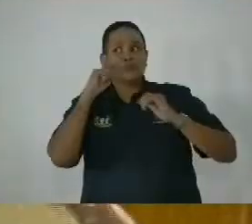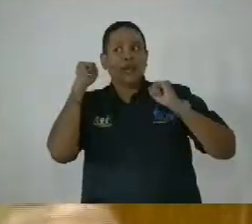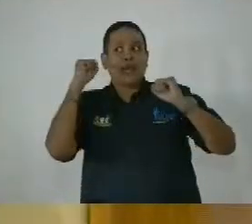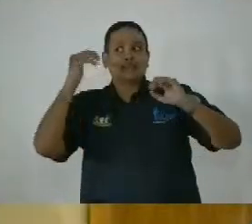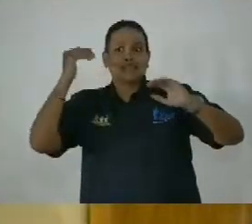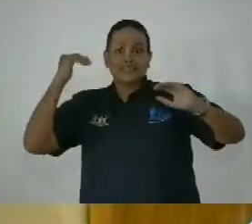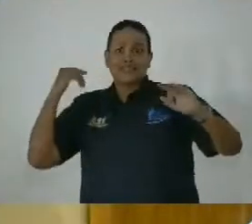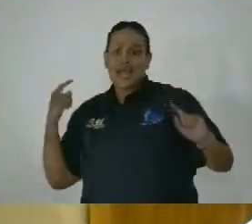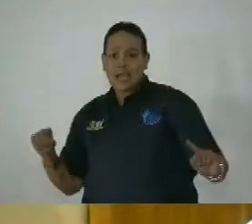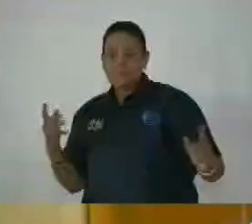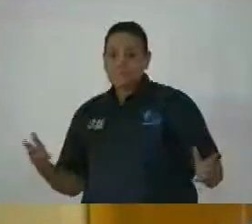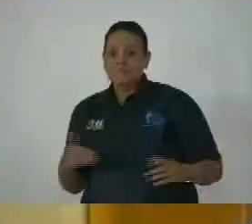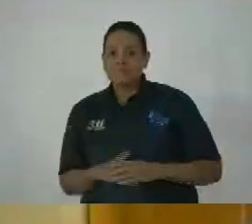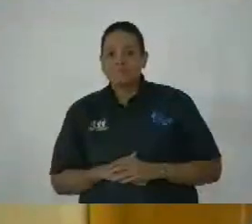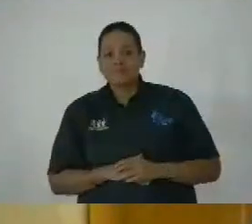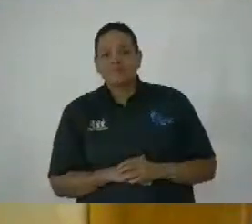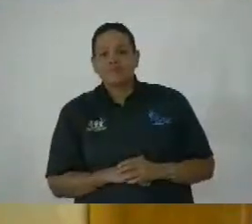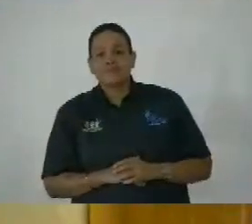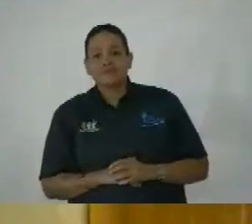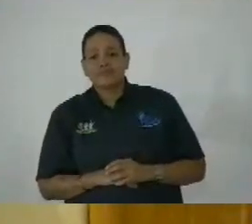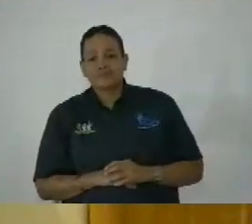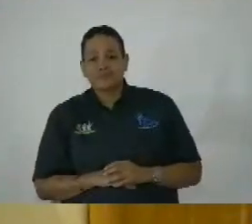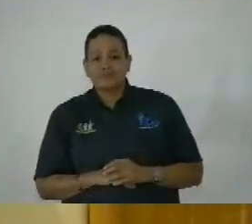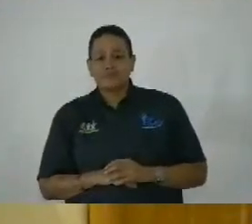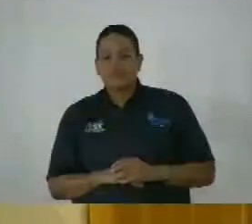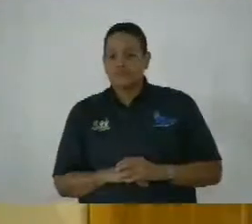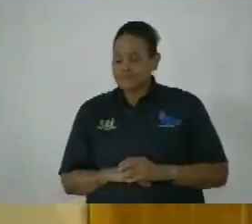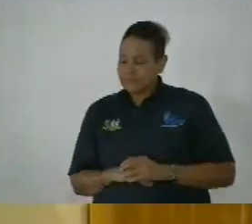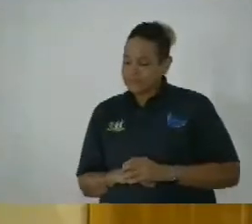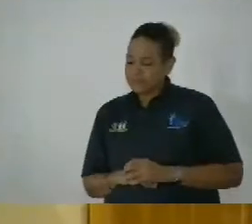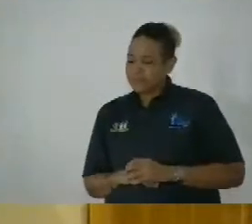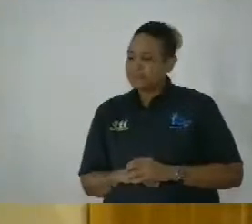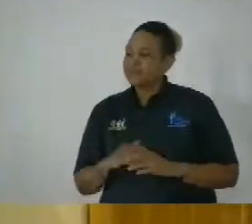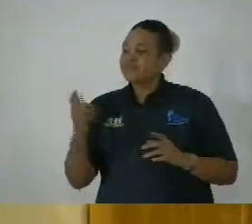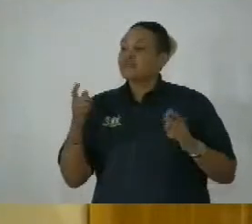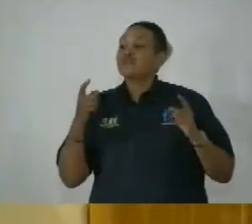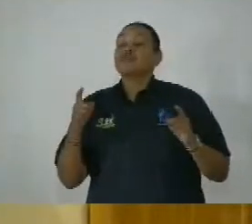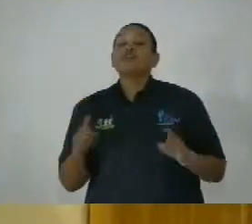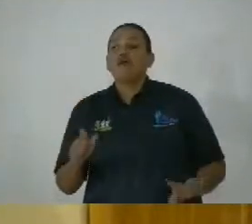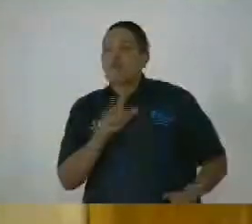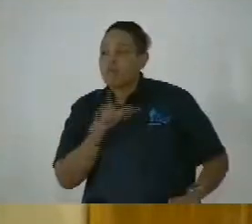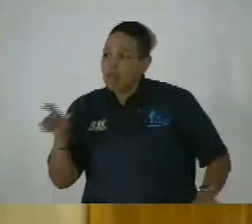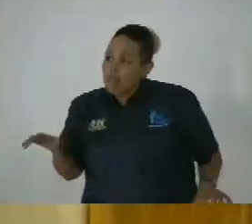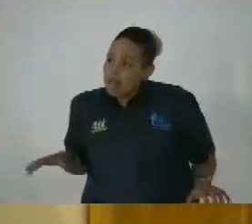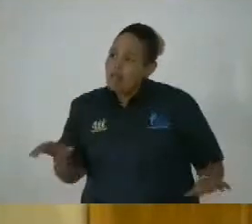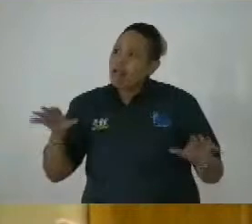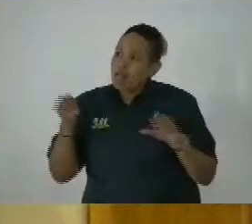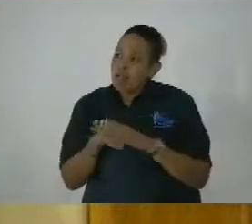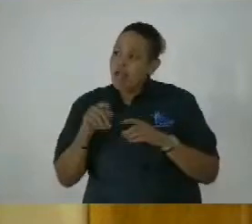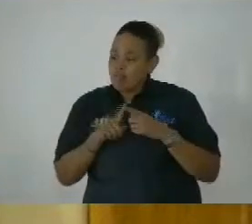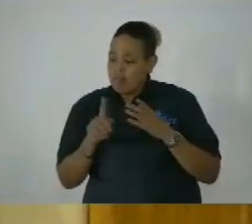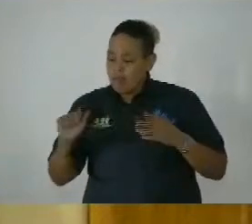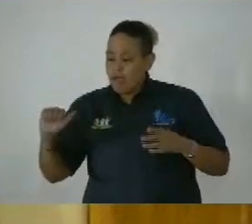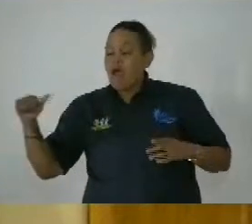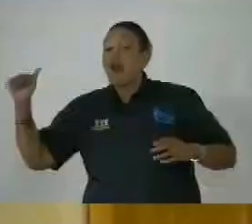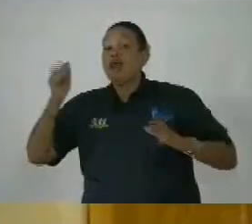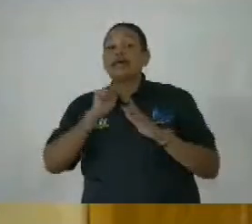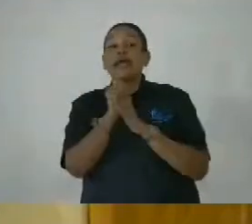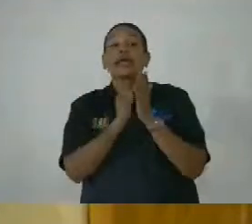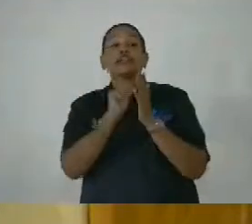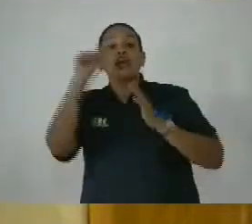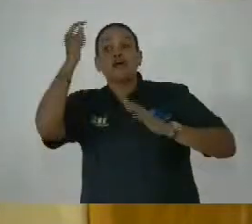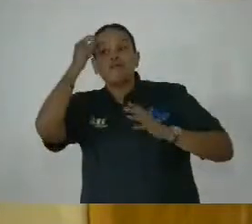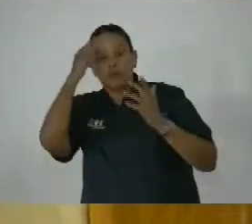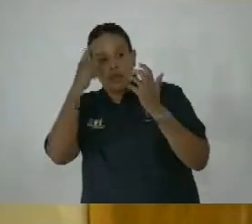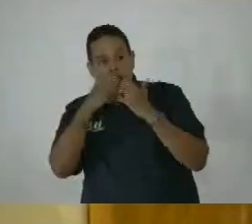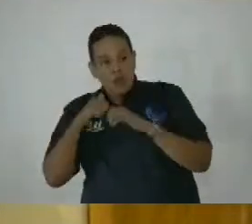because we have the result of police officers doing their work and the other aides of government collaborating. And